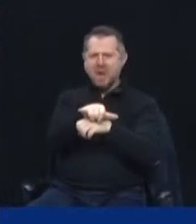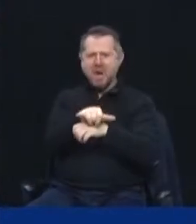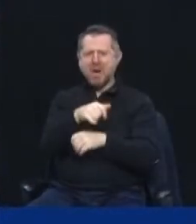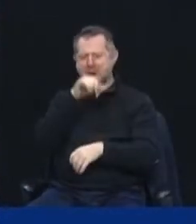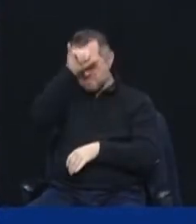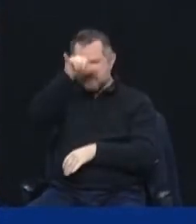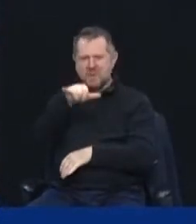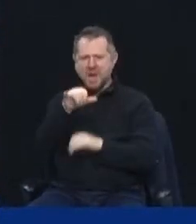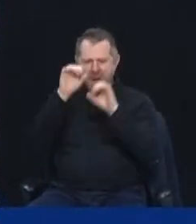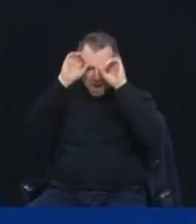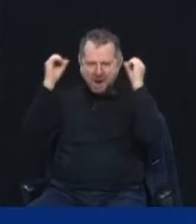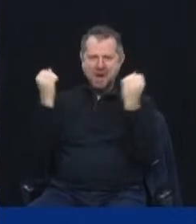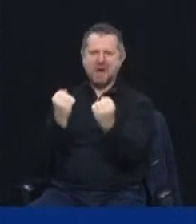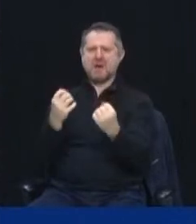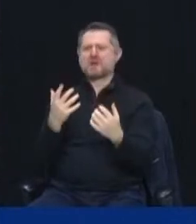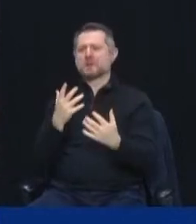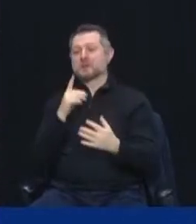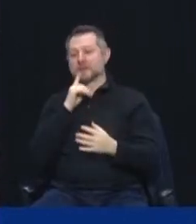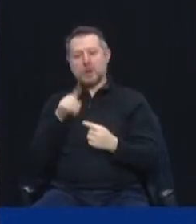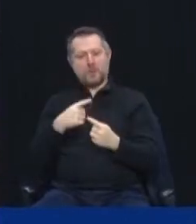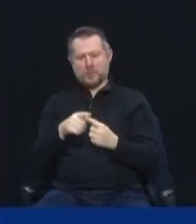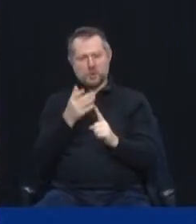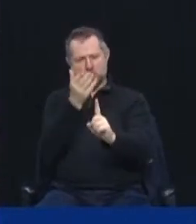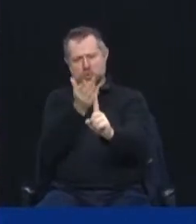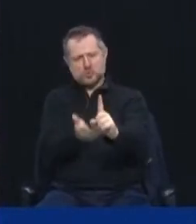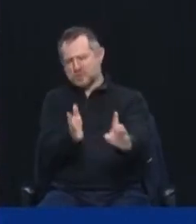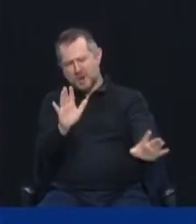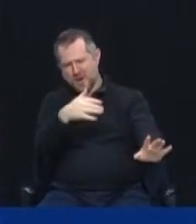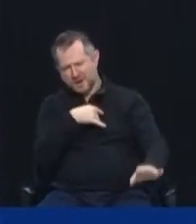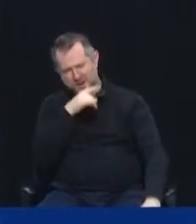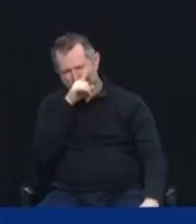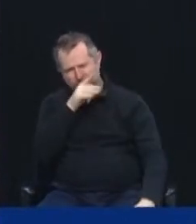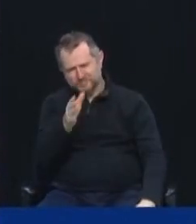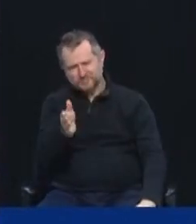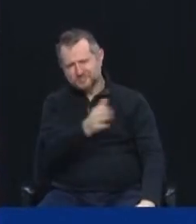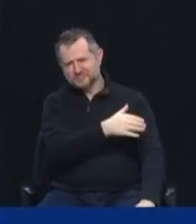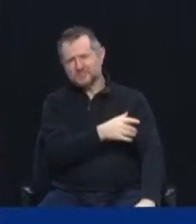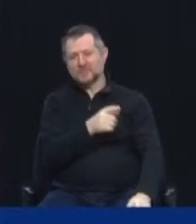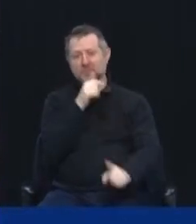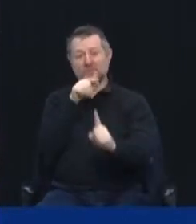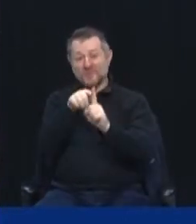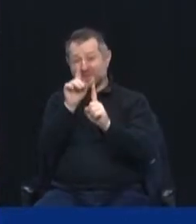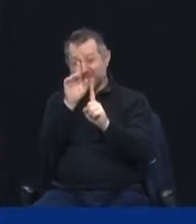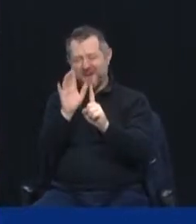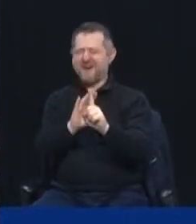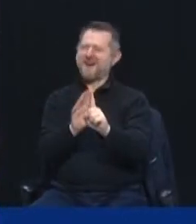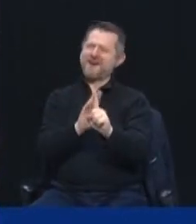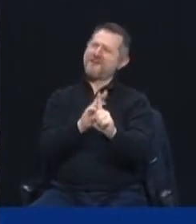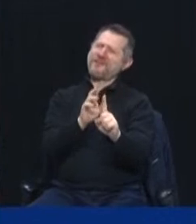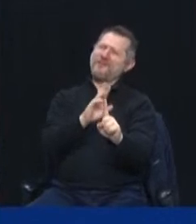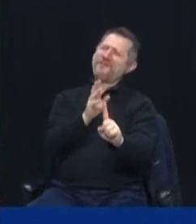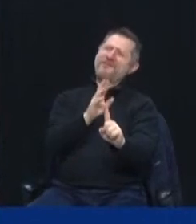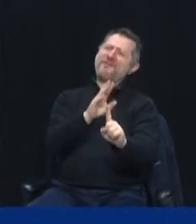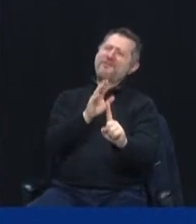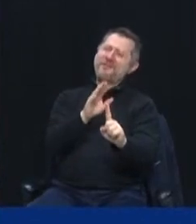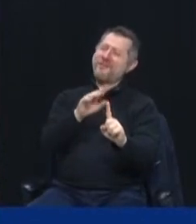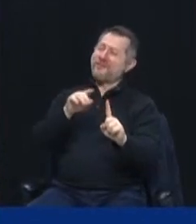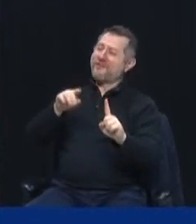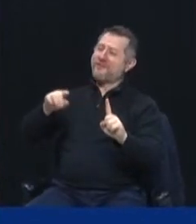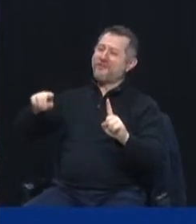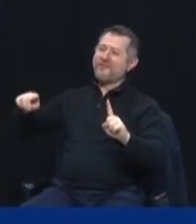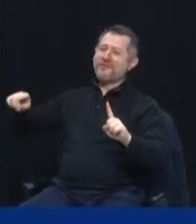not just about you, by the way. It's not just about you. Sometimes in life it's not about you, it's about